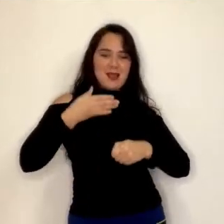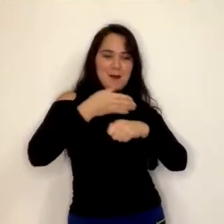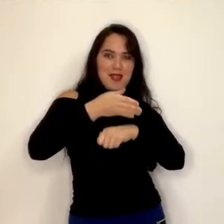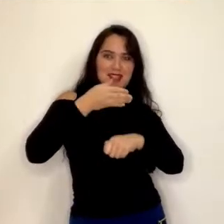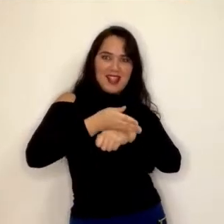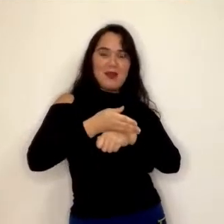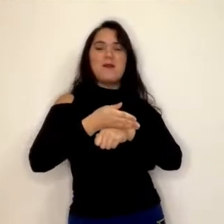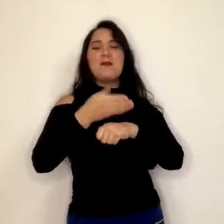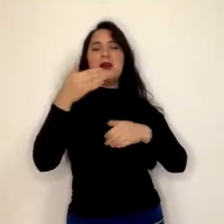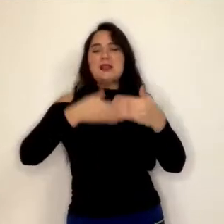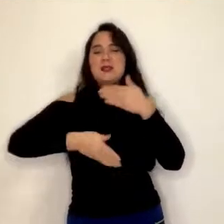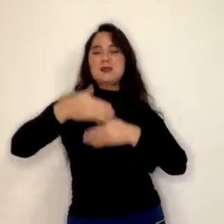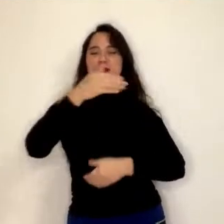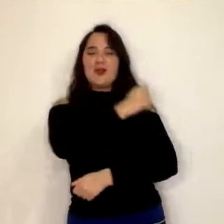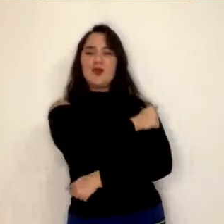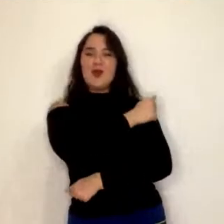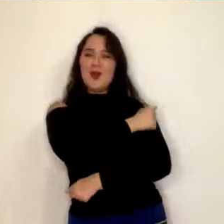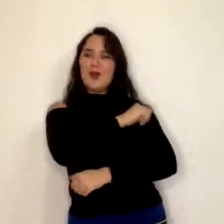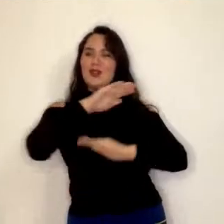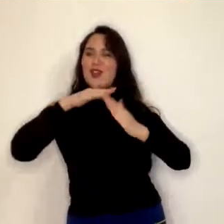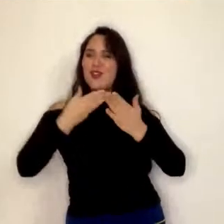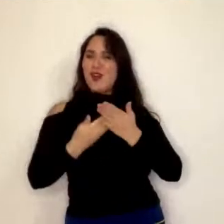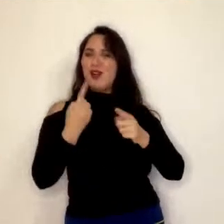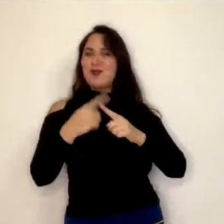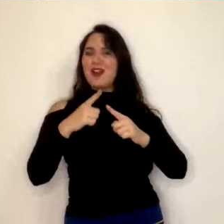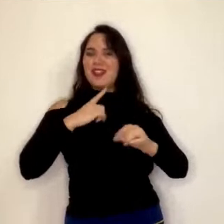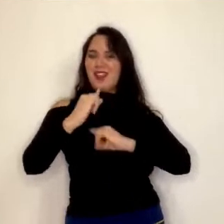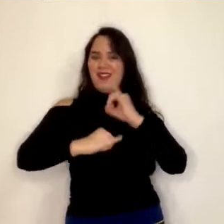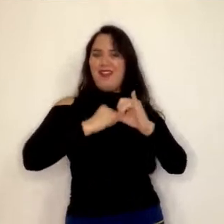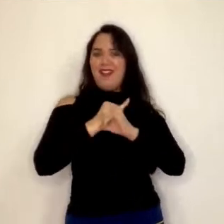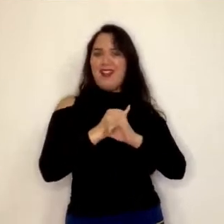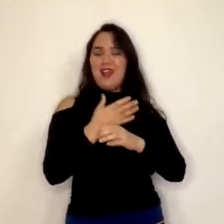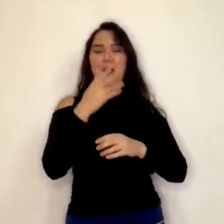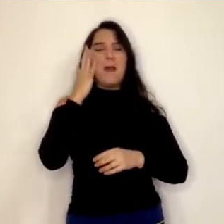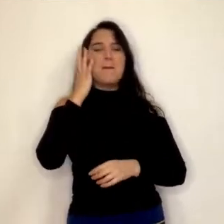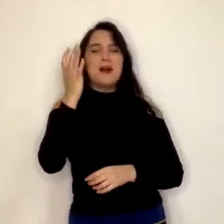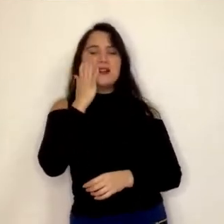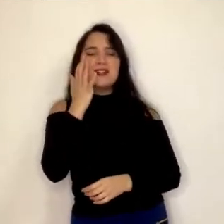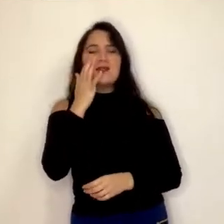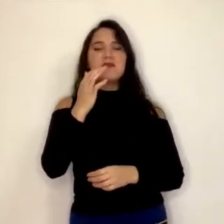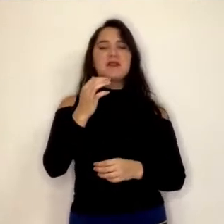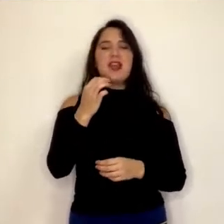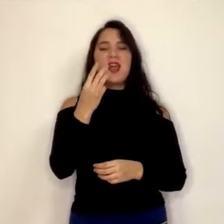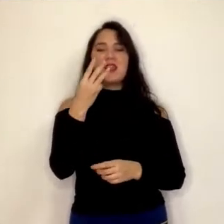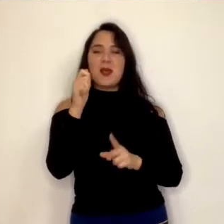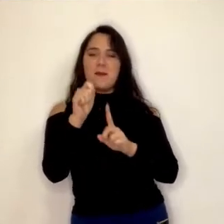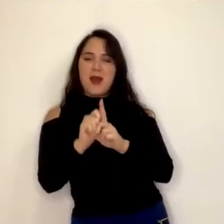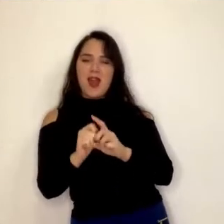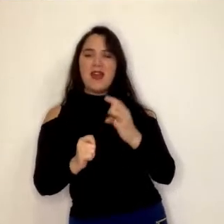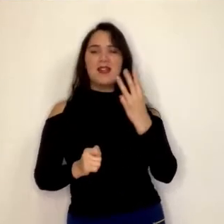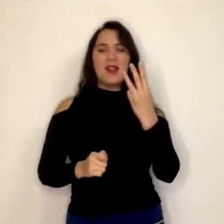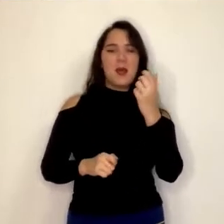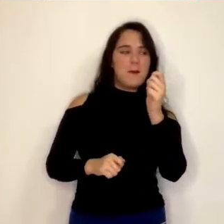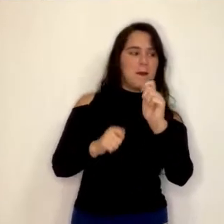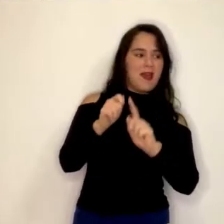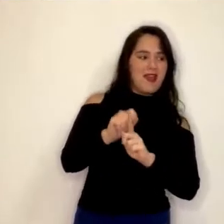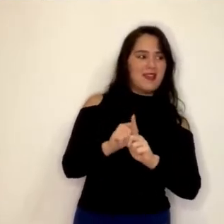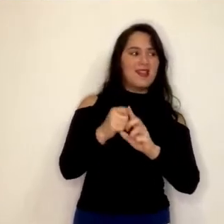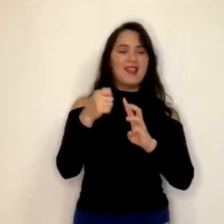We control the attendance rate for students. Just imagine